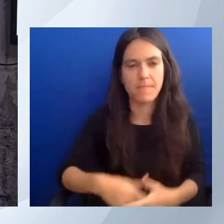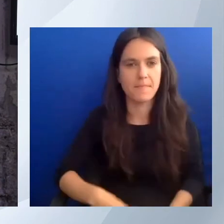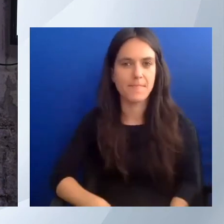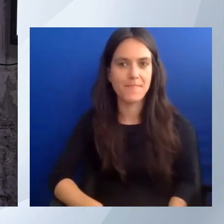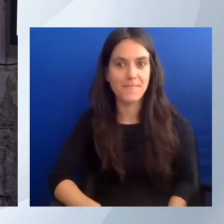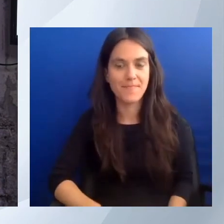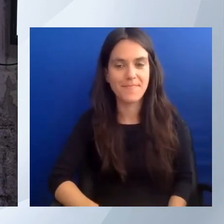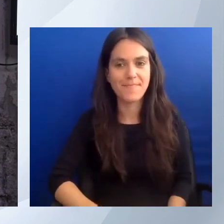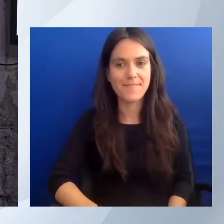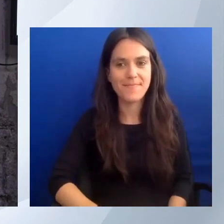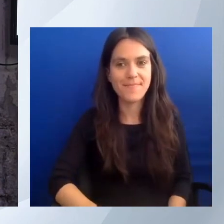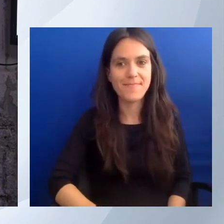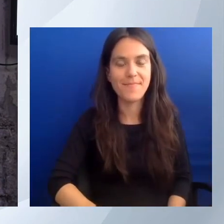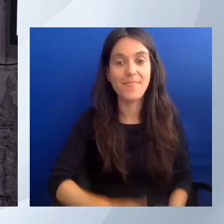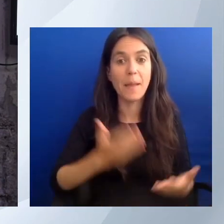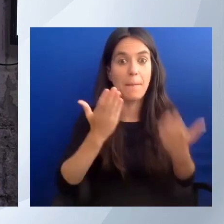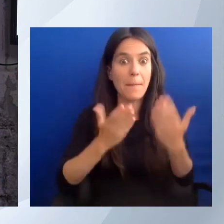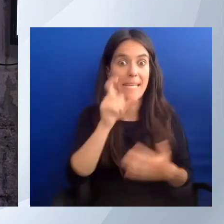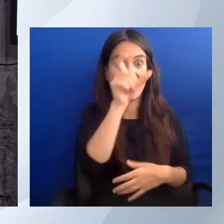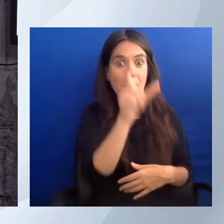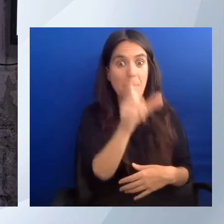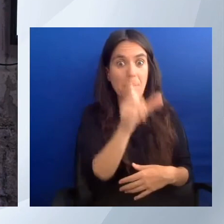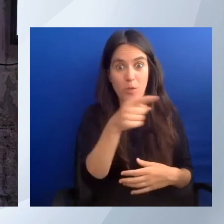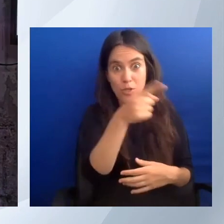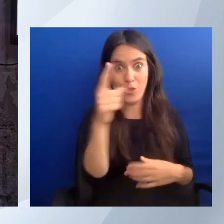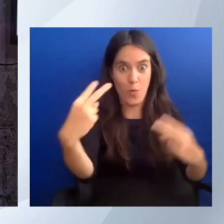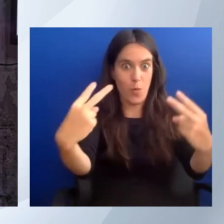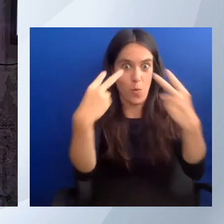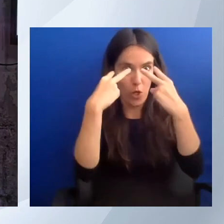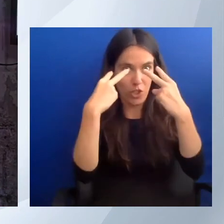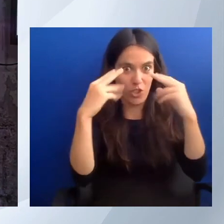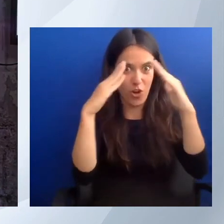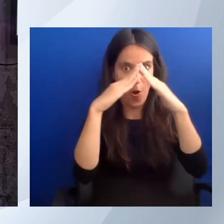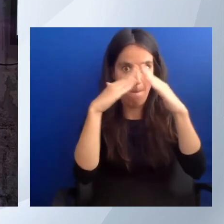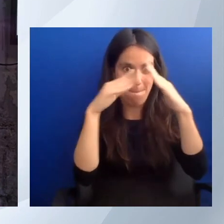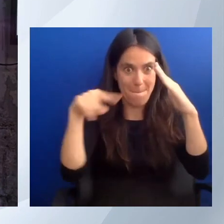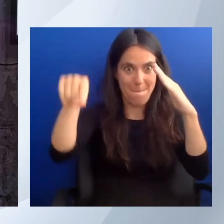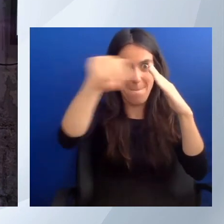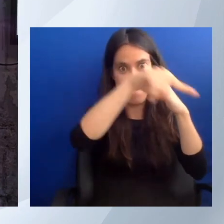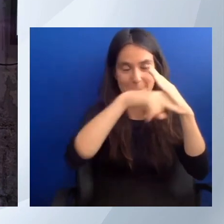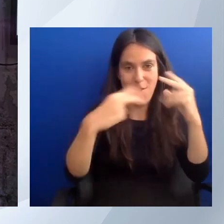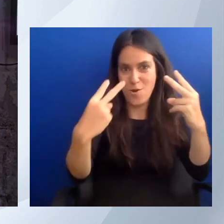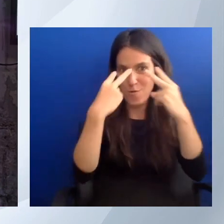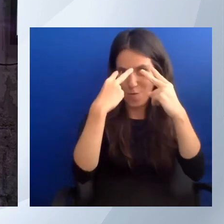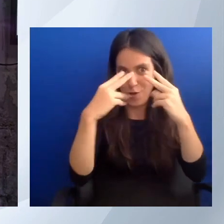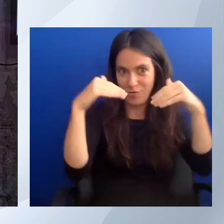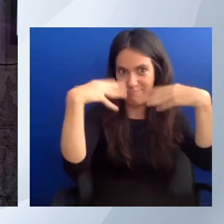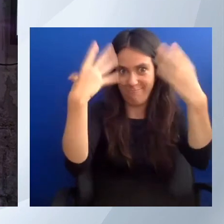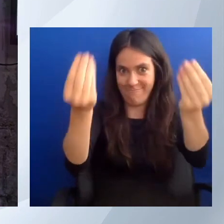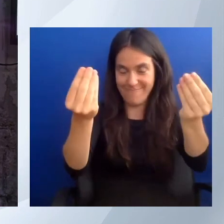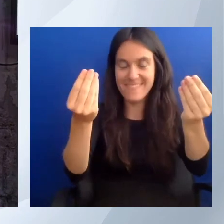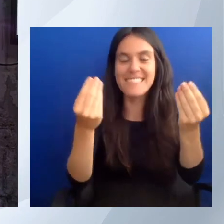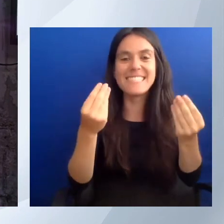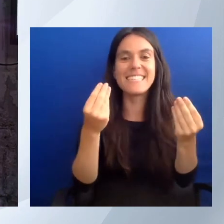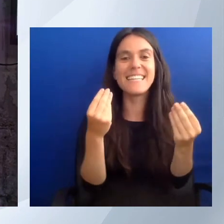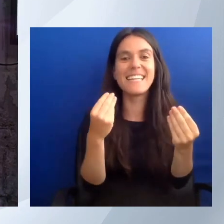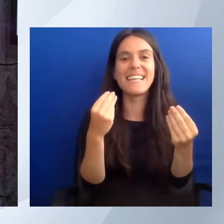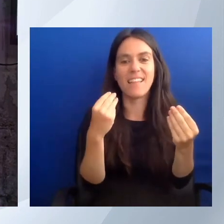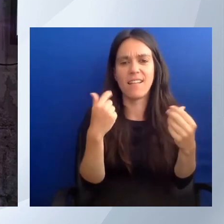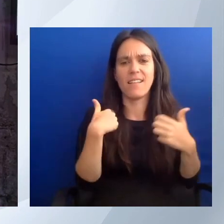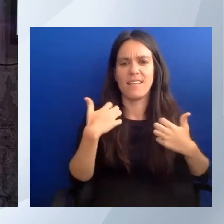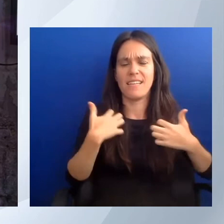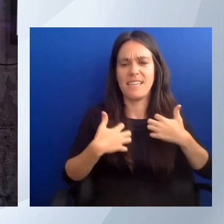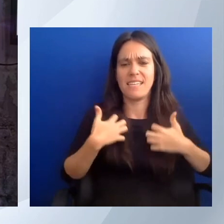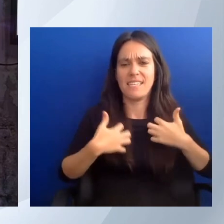whatever, wherever they are looking from, watching from, but I hear like a SharePoint